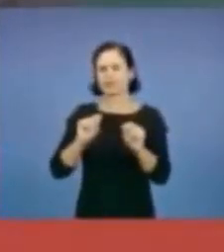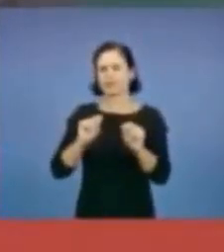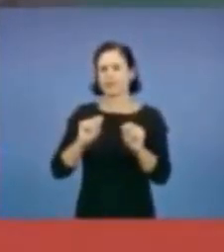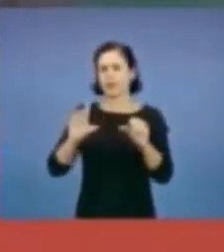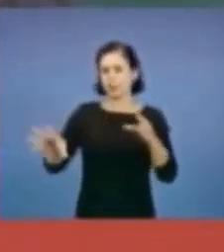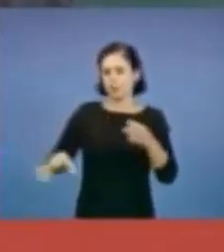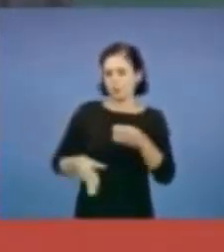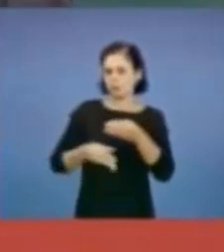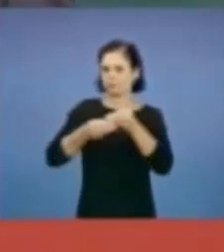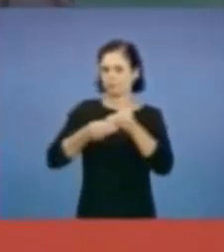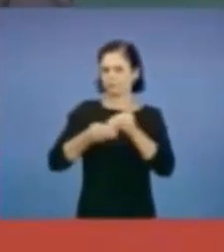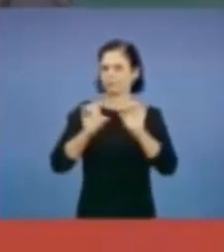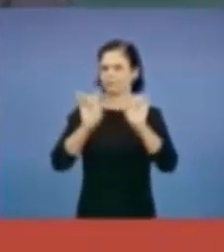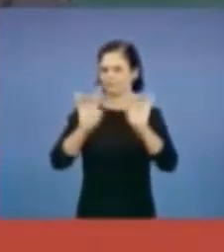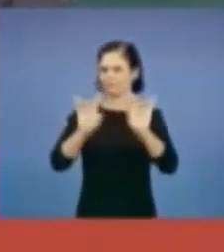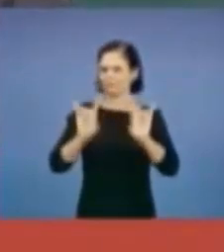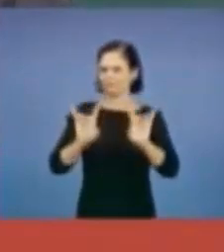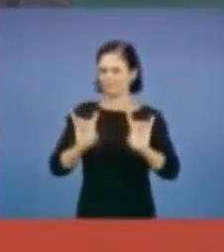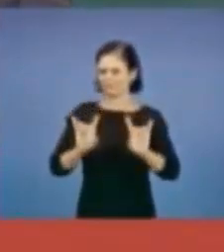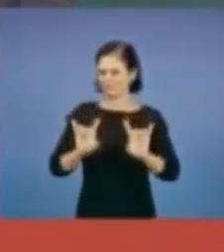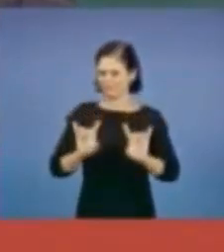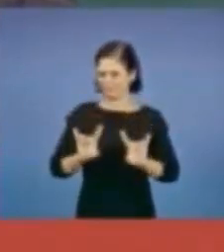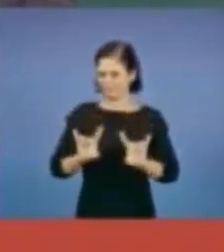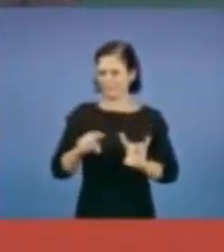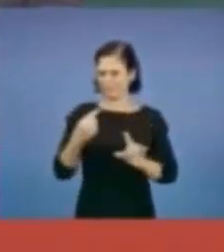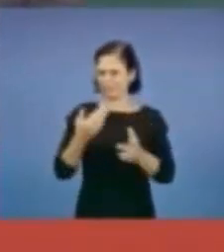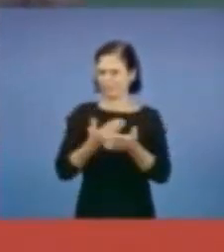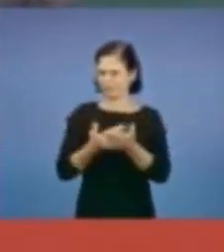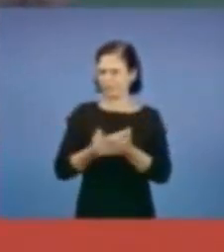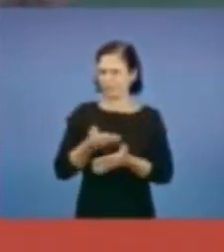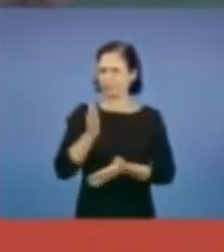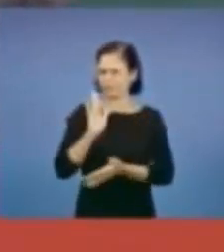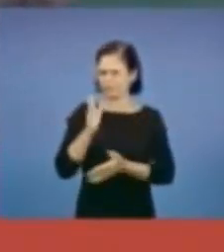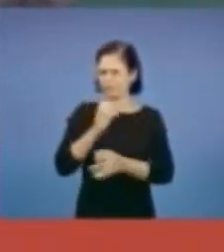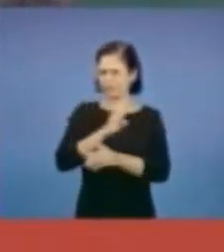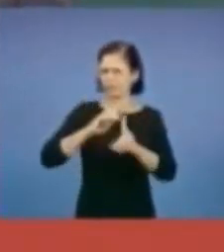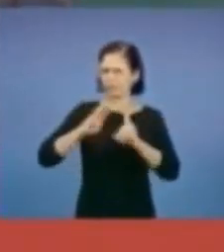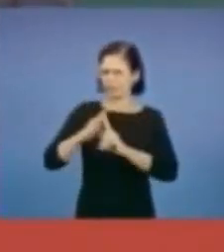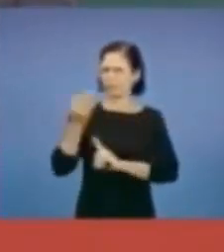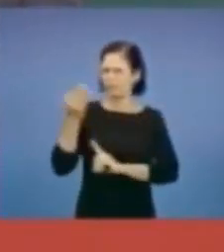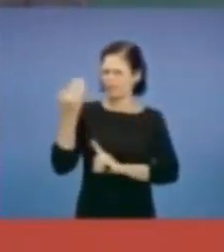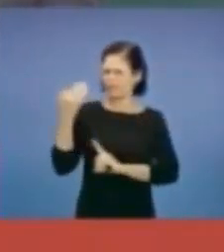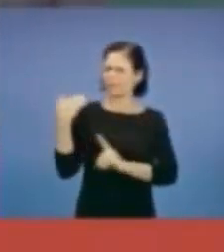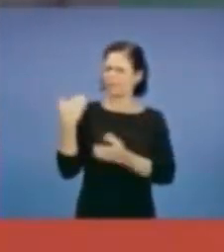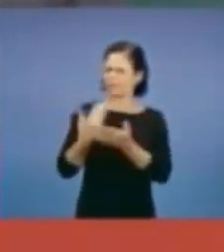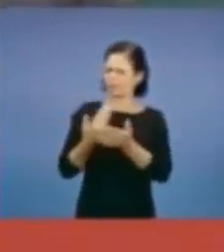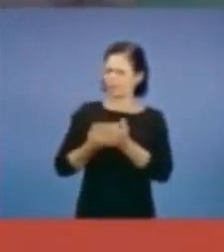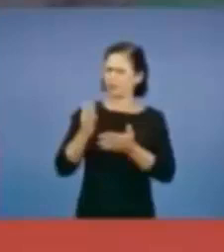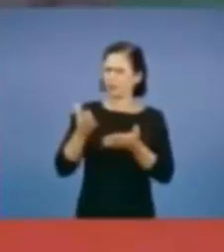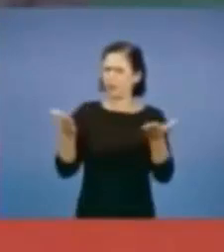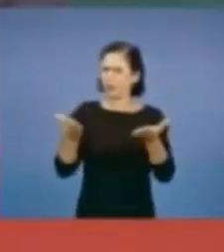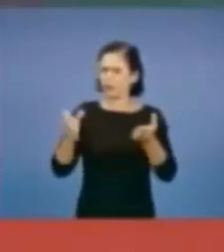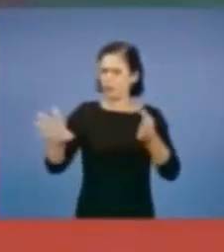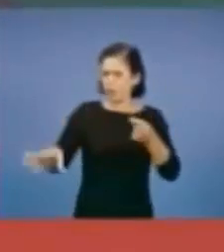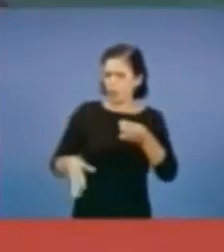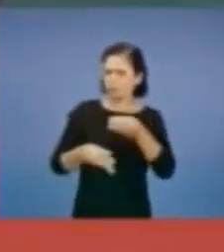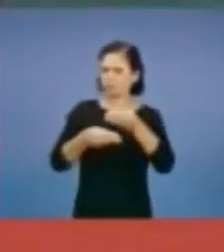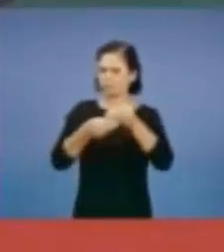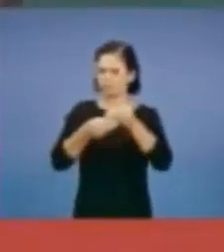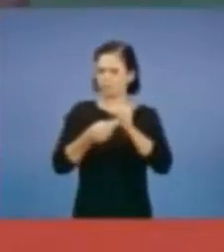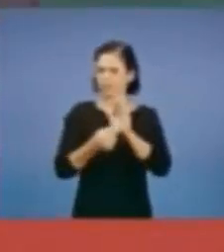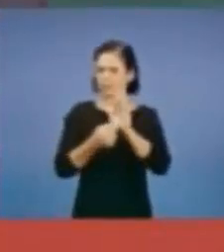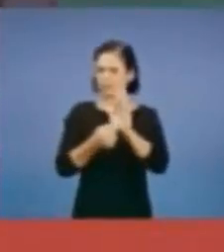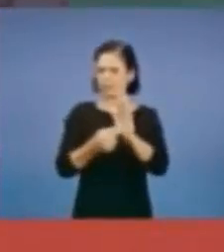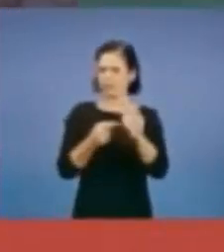is a complement, special complement to the subject that we have been speaking about in Sunday